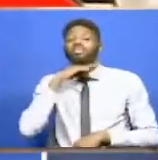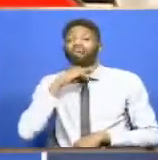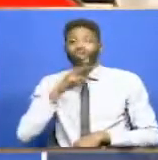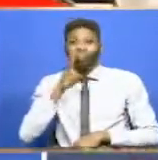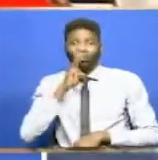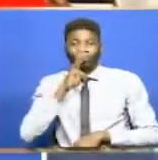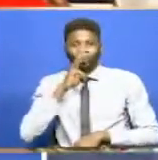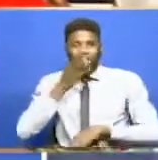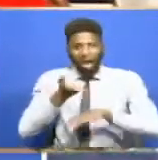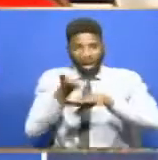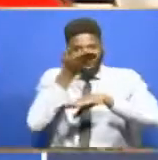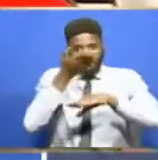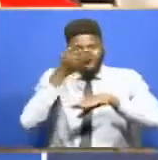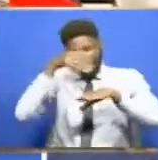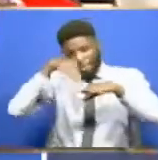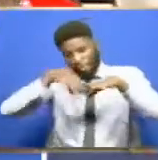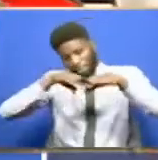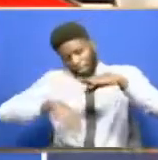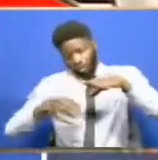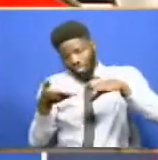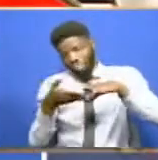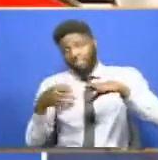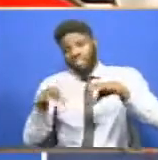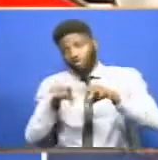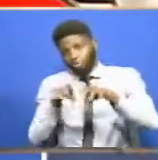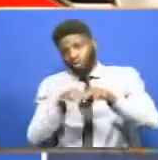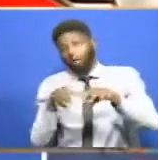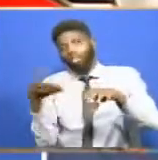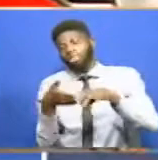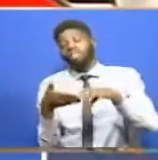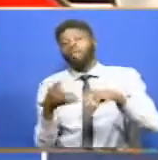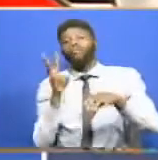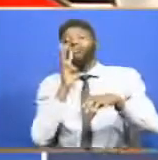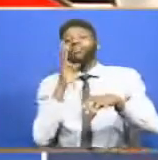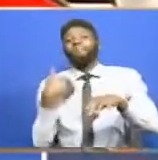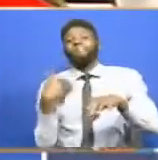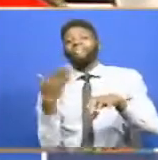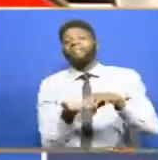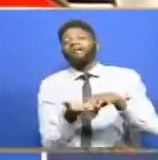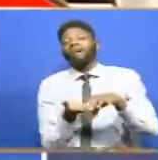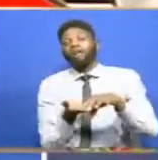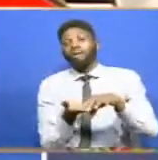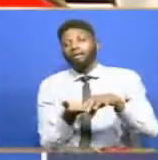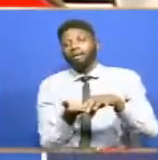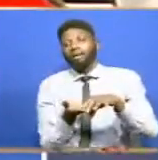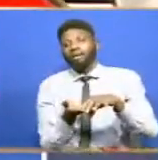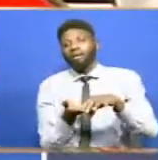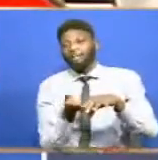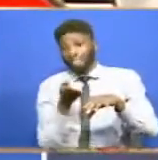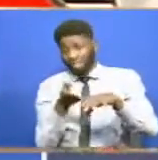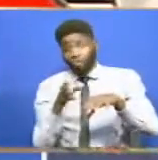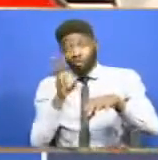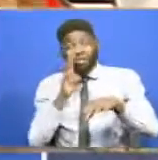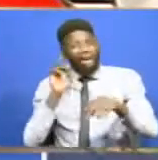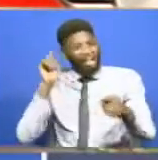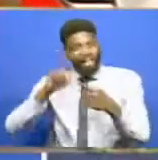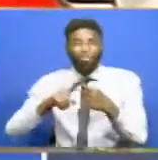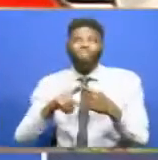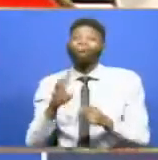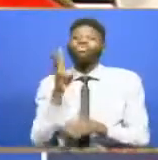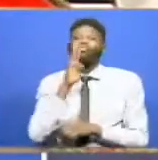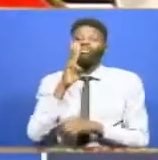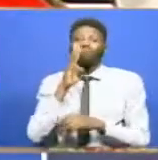sewer line, you can literally see the pipe that is supposed to be bringing water to the